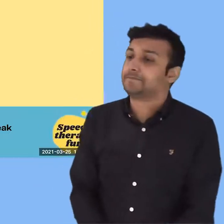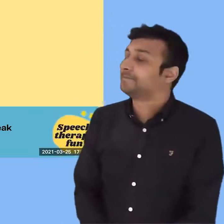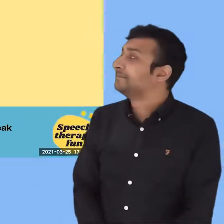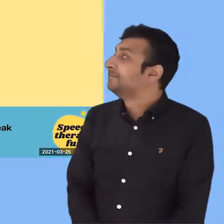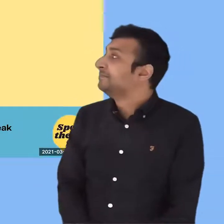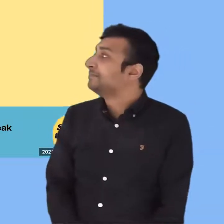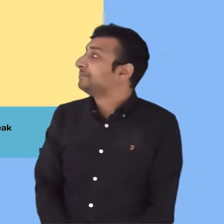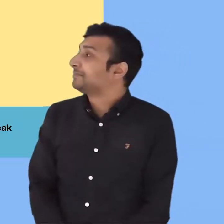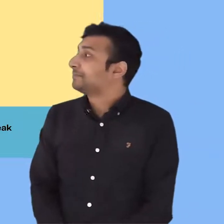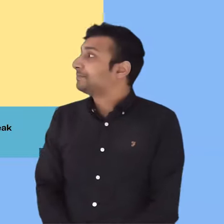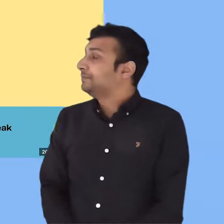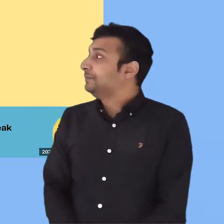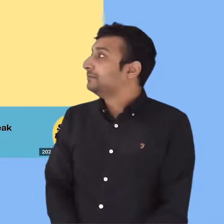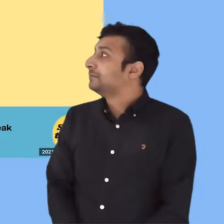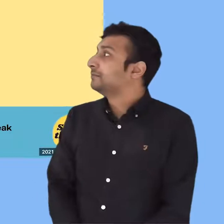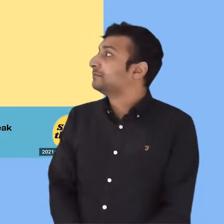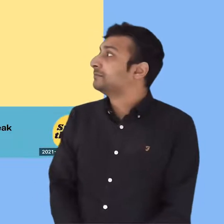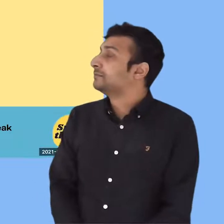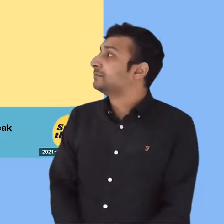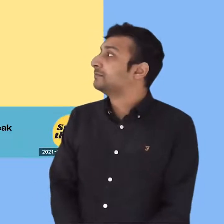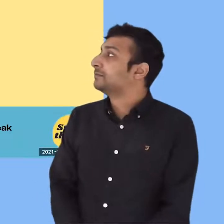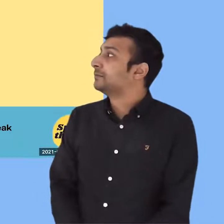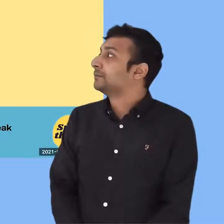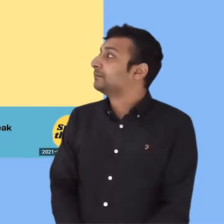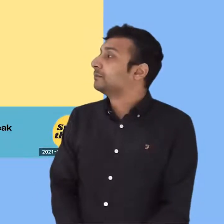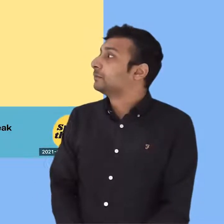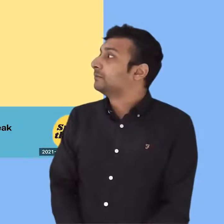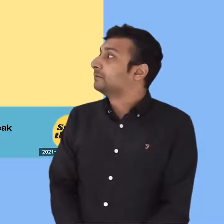champion bilingualism in your settings with your families.